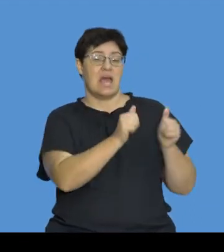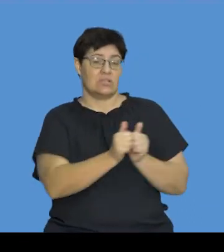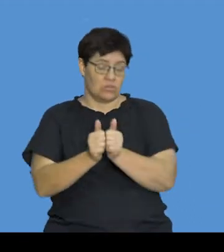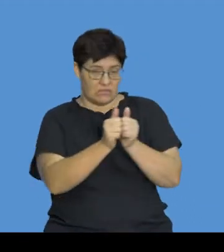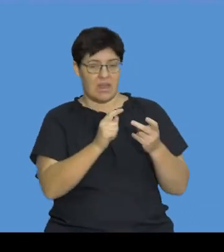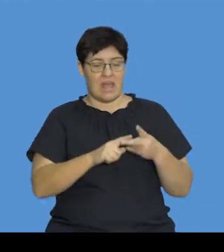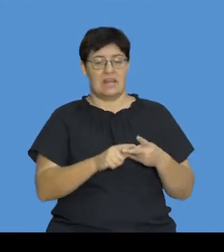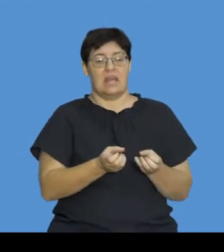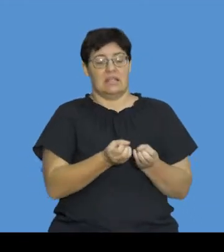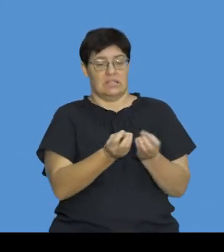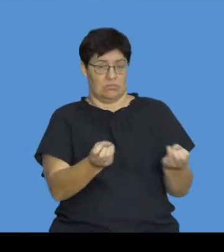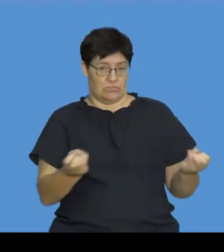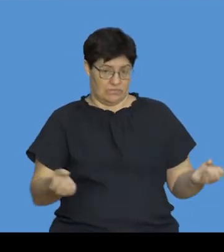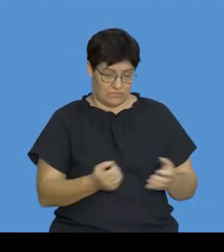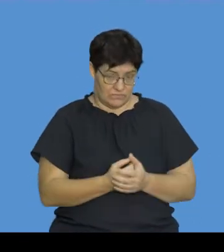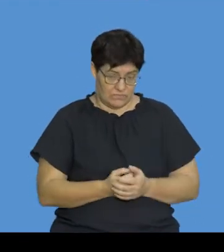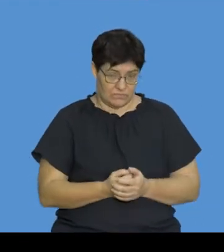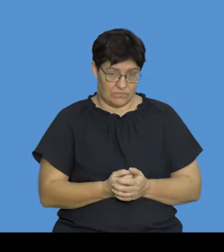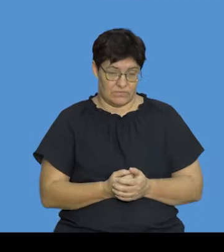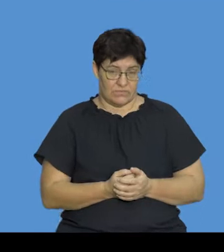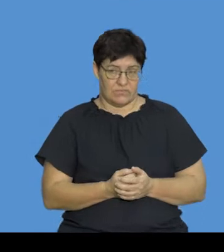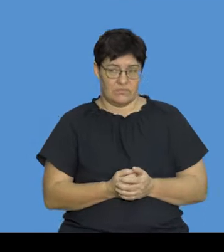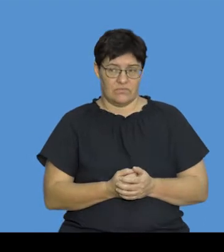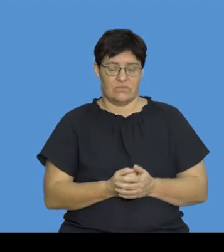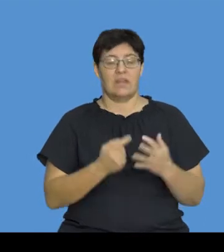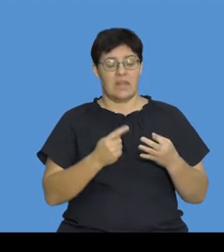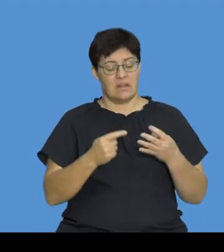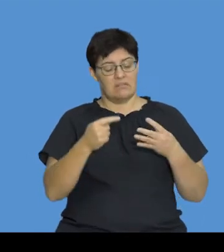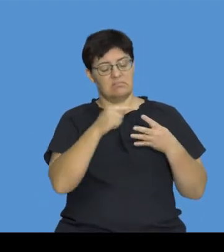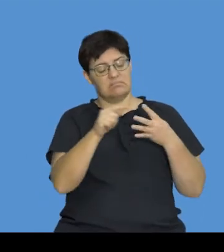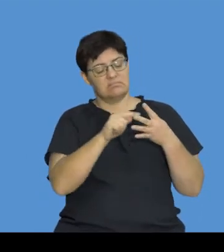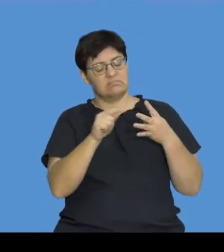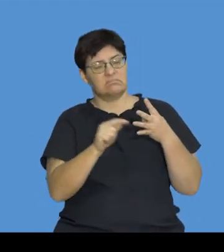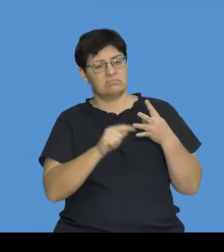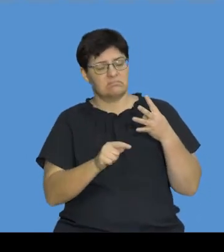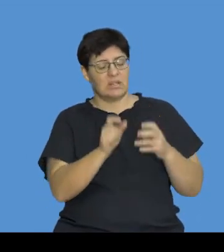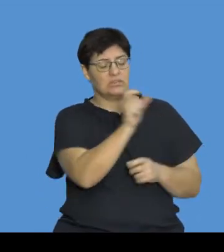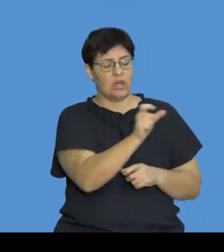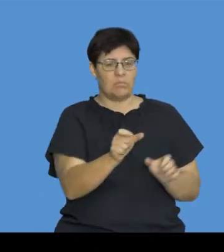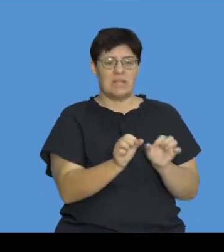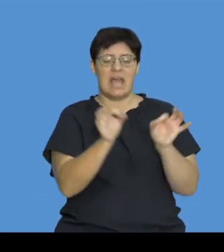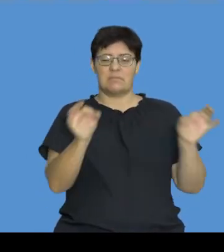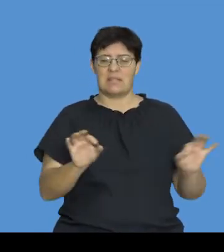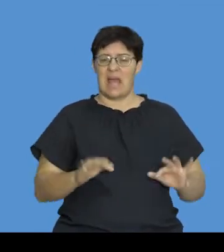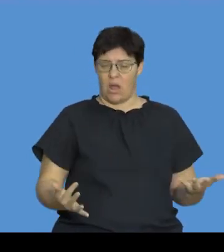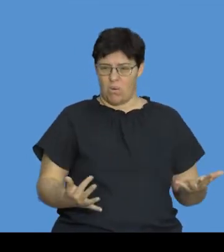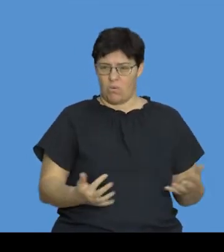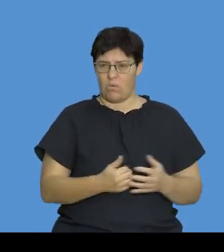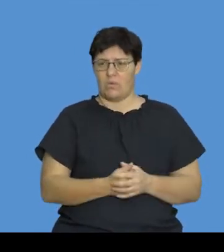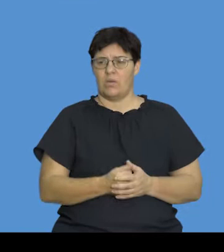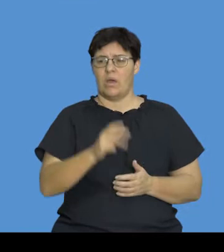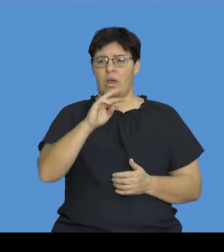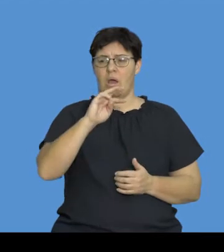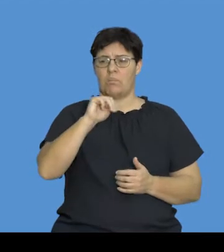your distributive. And then we'll look at the three types of expanding terms that have to do with a monomial,